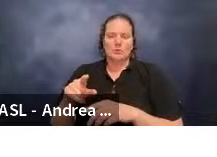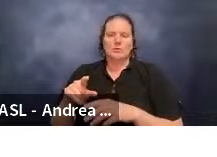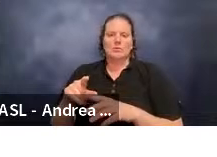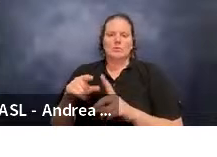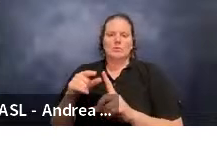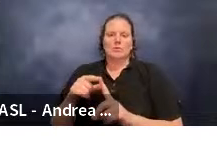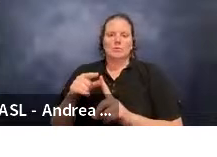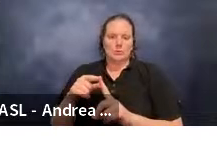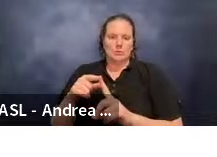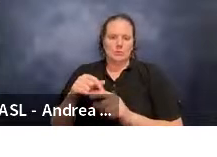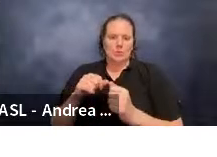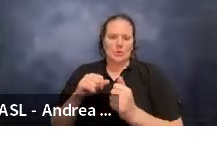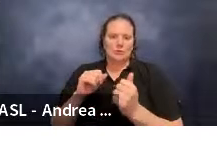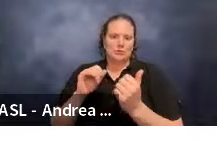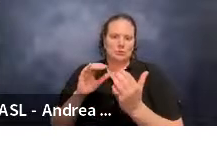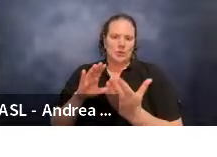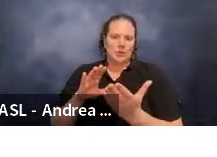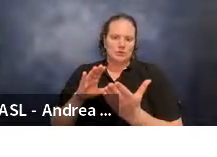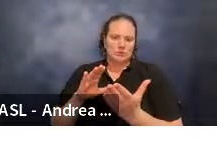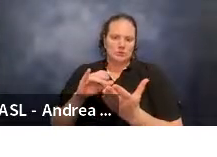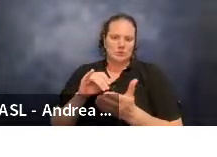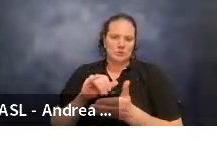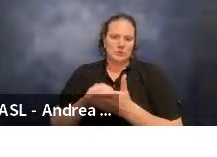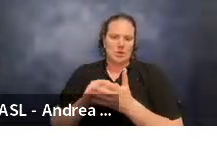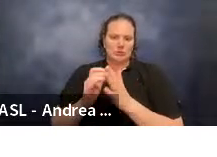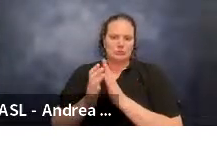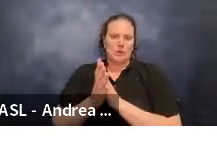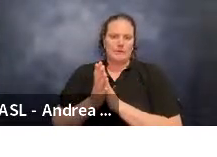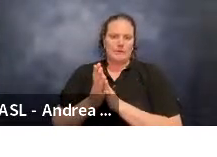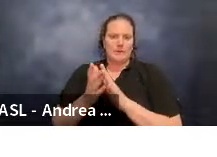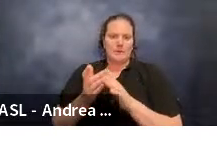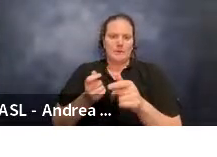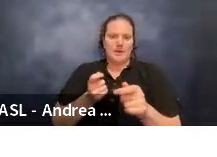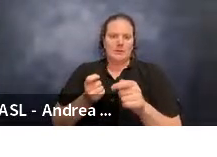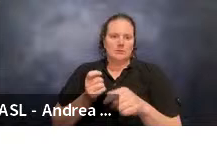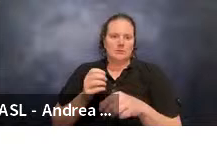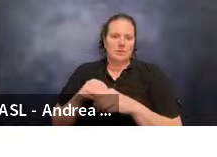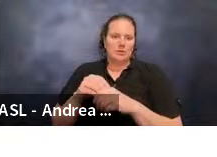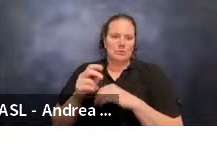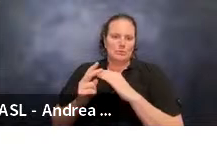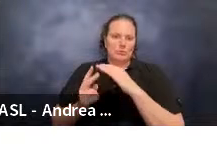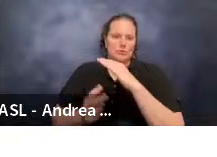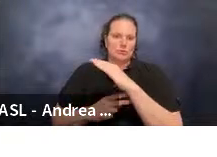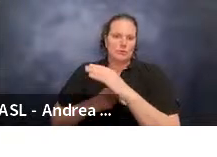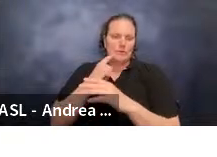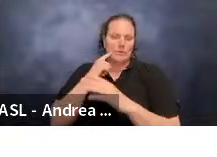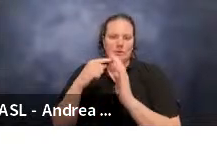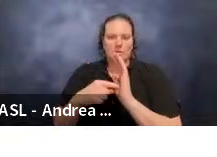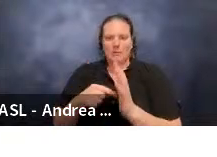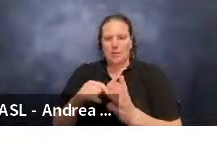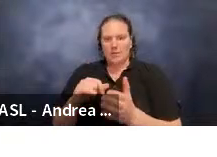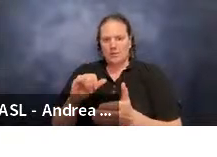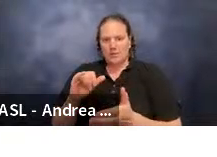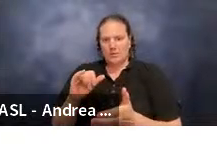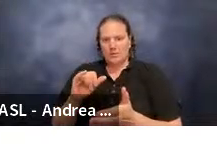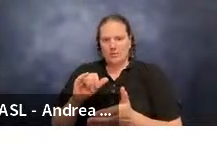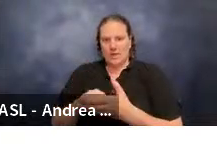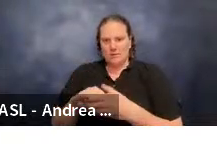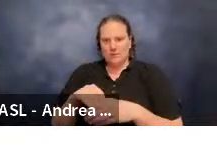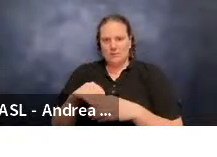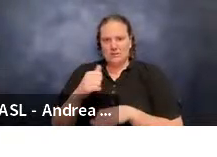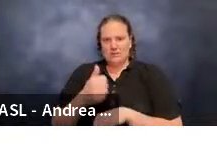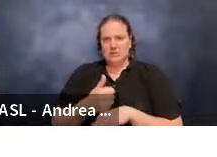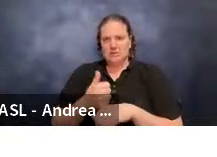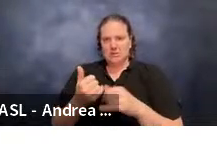on addressing the traffic management on the bridges, for example. So those are elements that are in existing law.